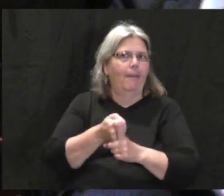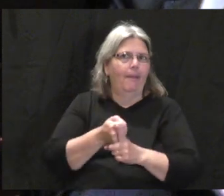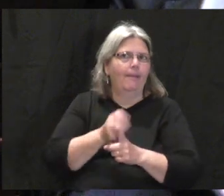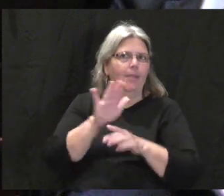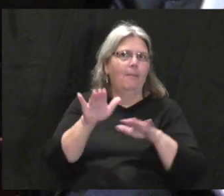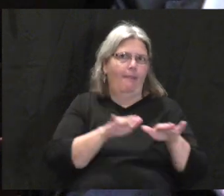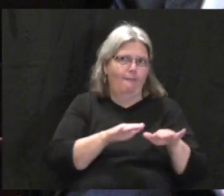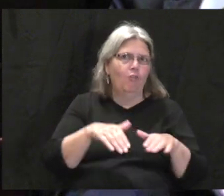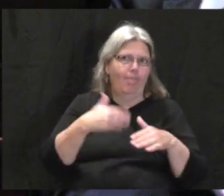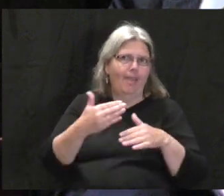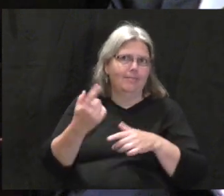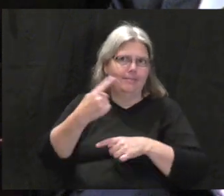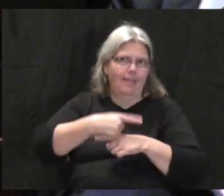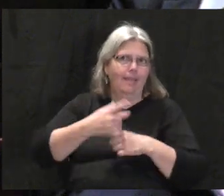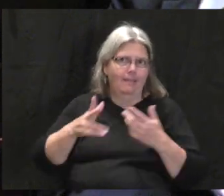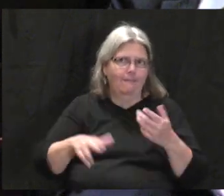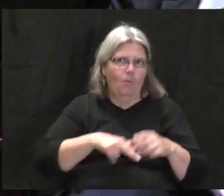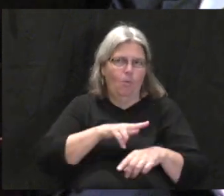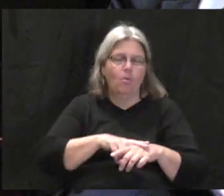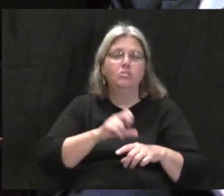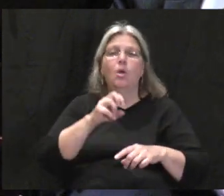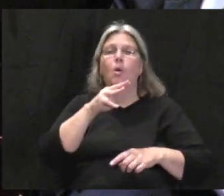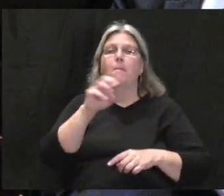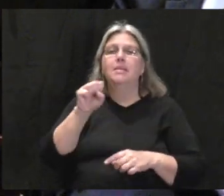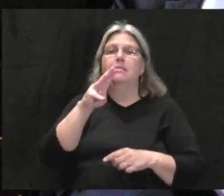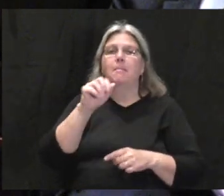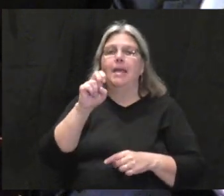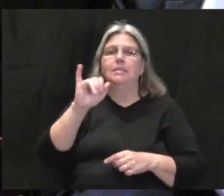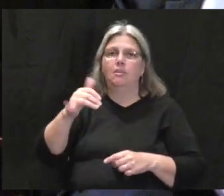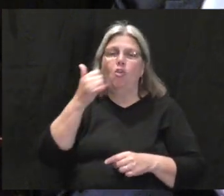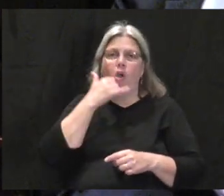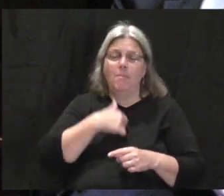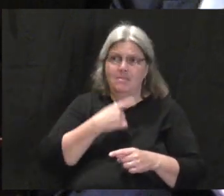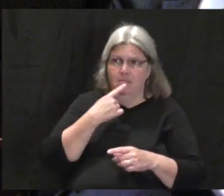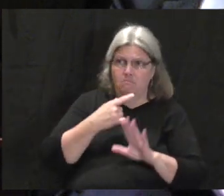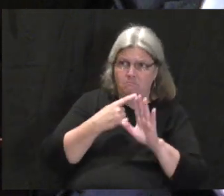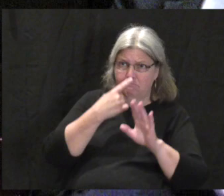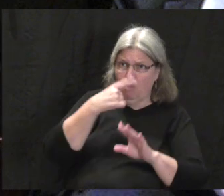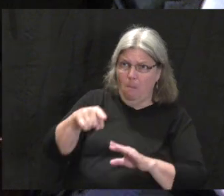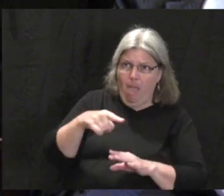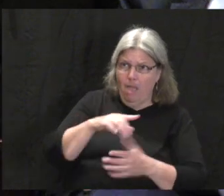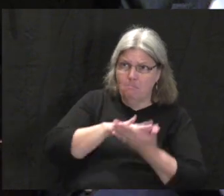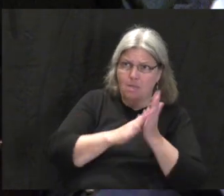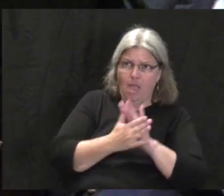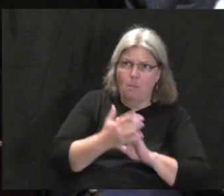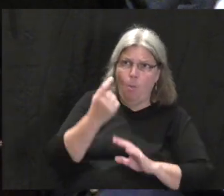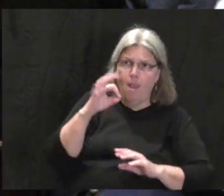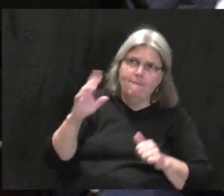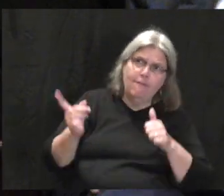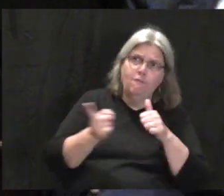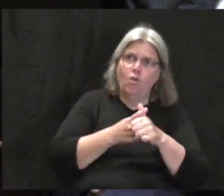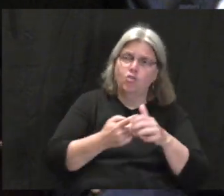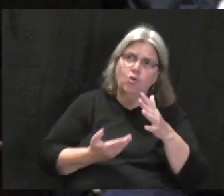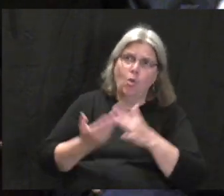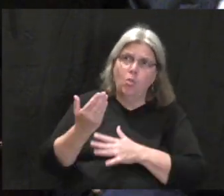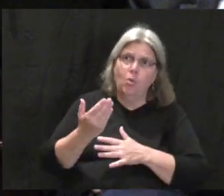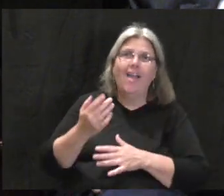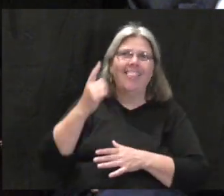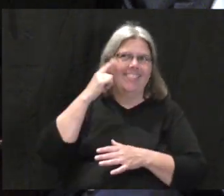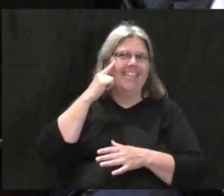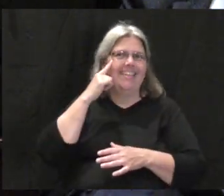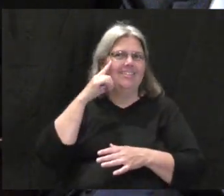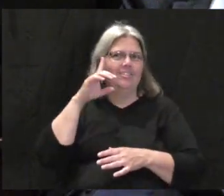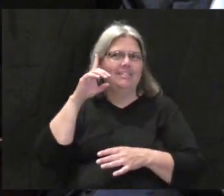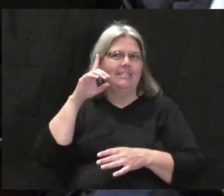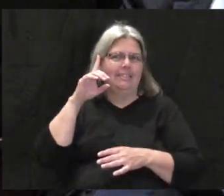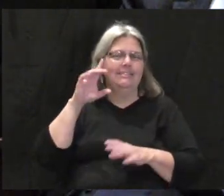knows that by nature I must be a guinea pig, because I'm willing to do those things. Like I said, when